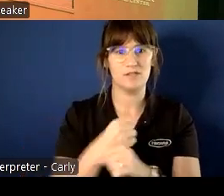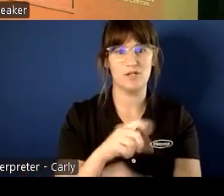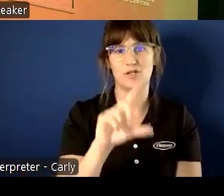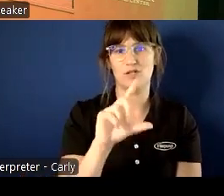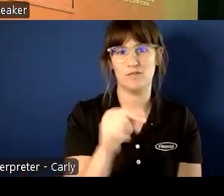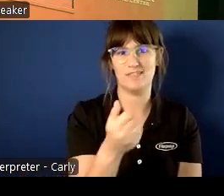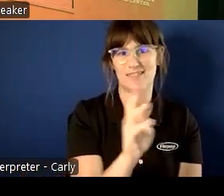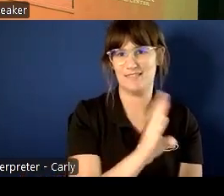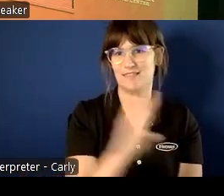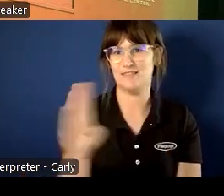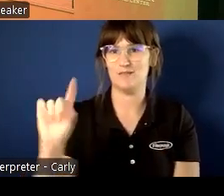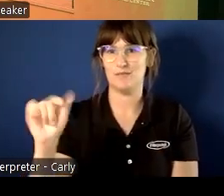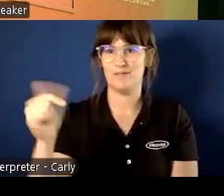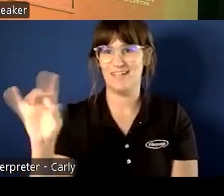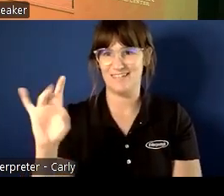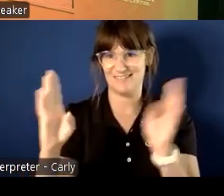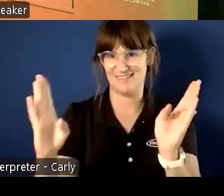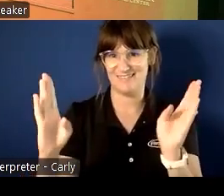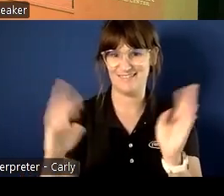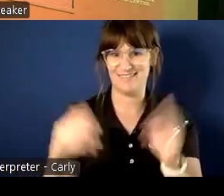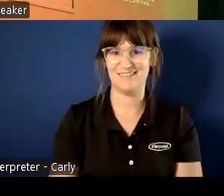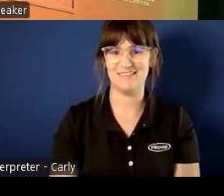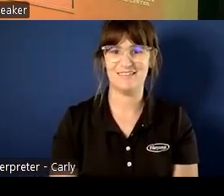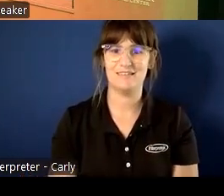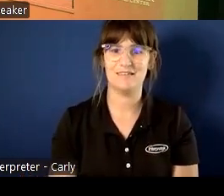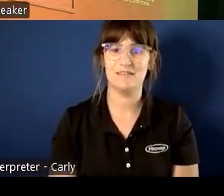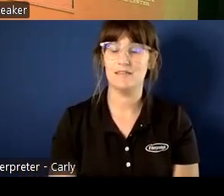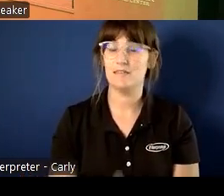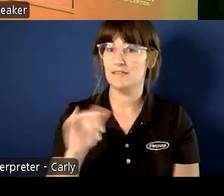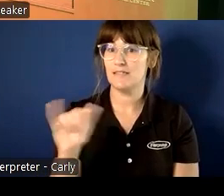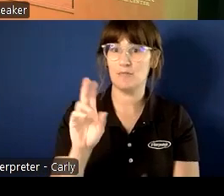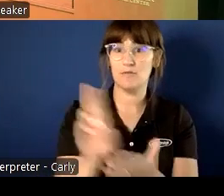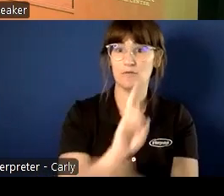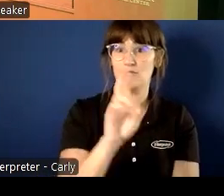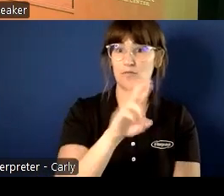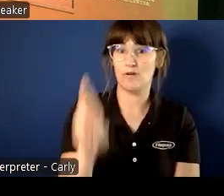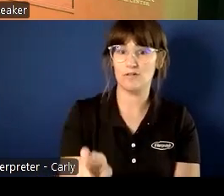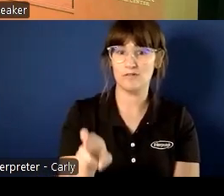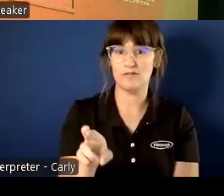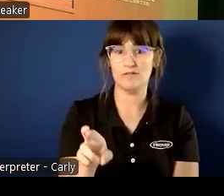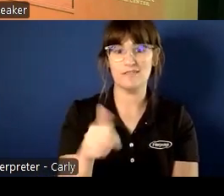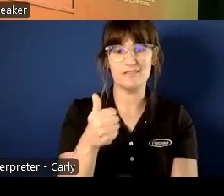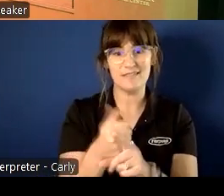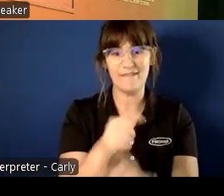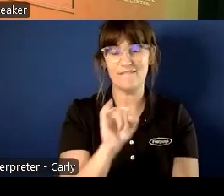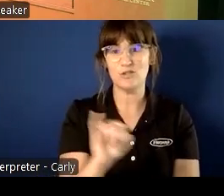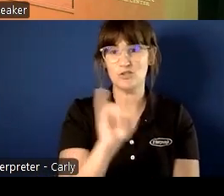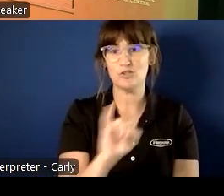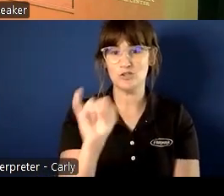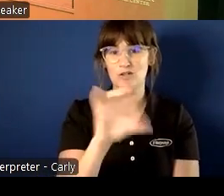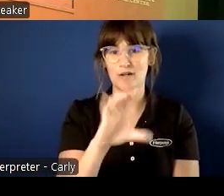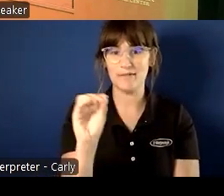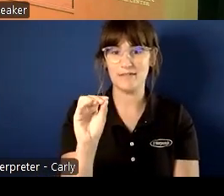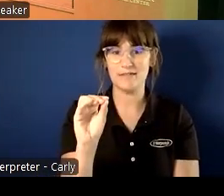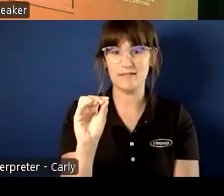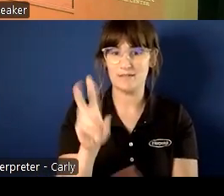I said, University of Rochester is a self-insured employer, which means that it is the University of